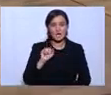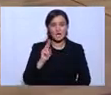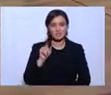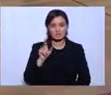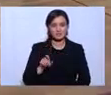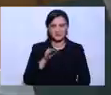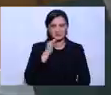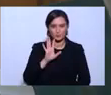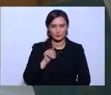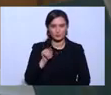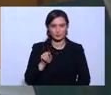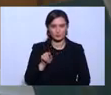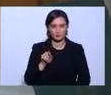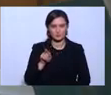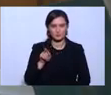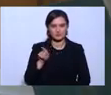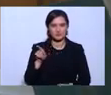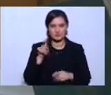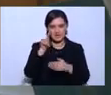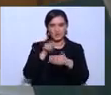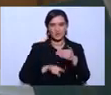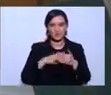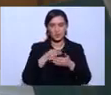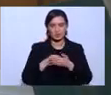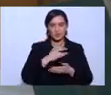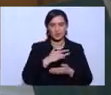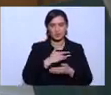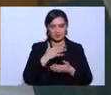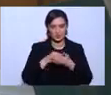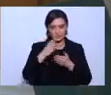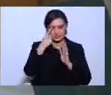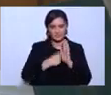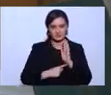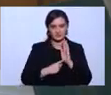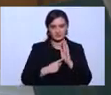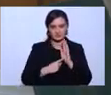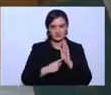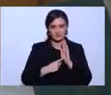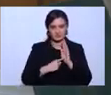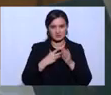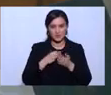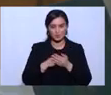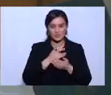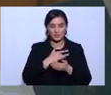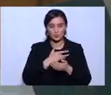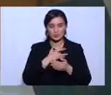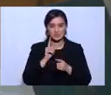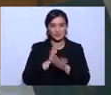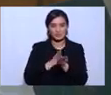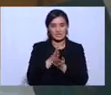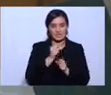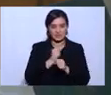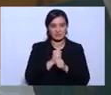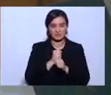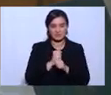trusts his heart. He trusts the judgments that his heart makes. And he often has to break from society and break from